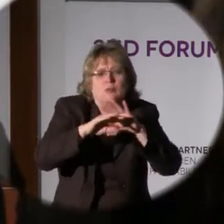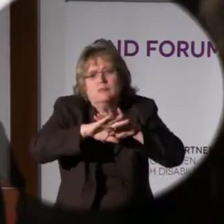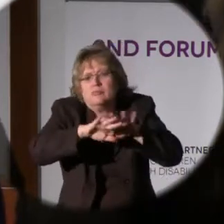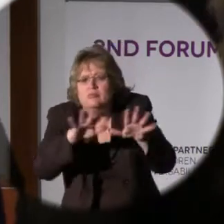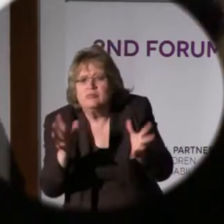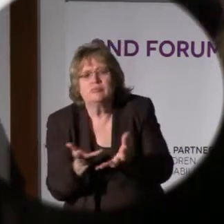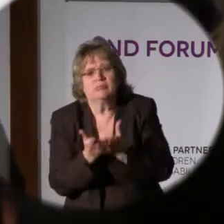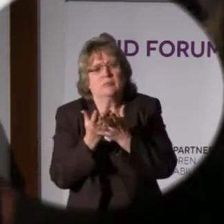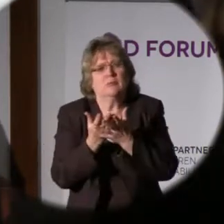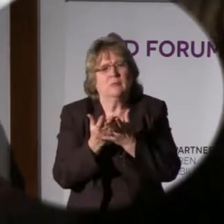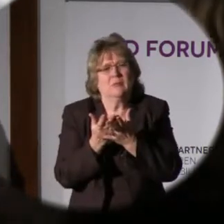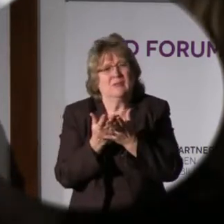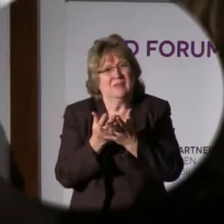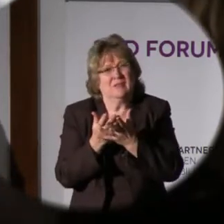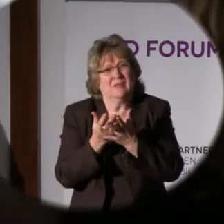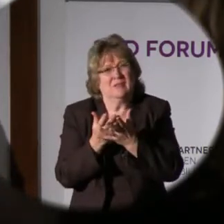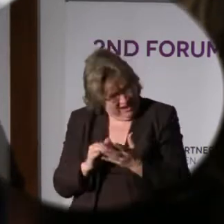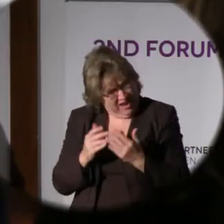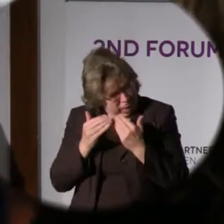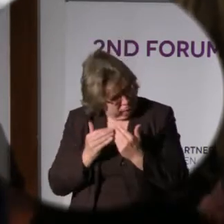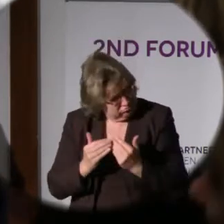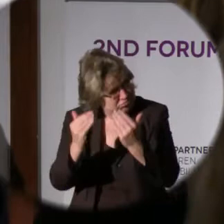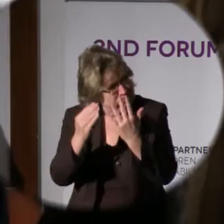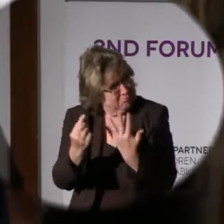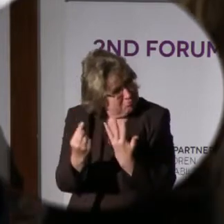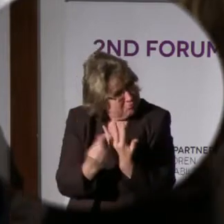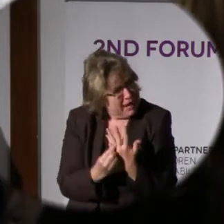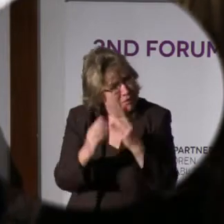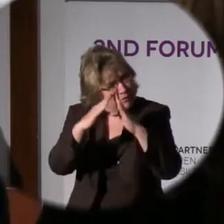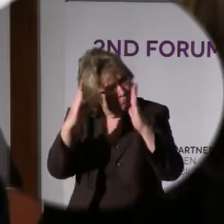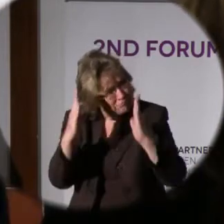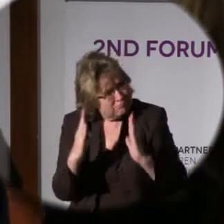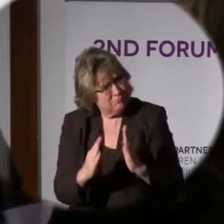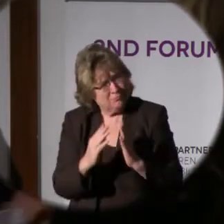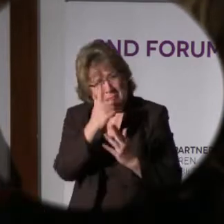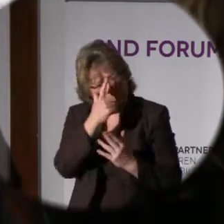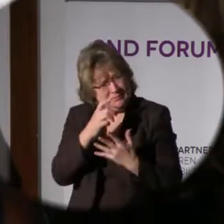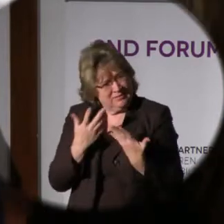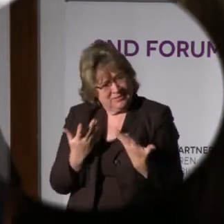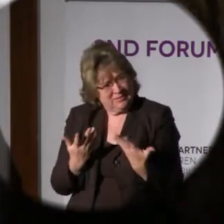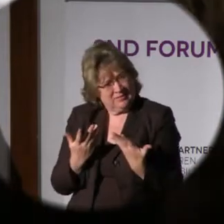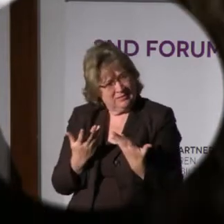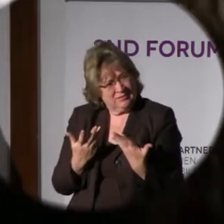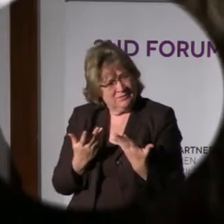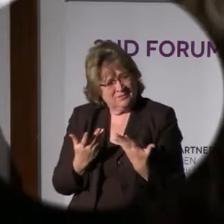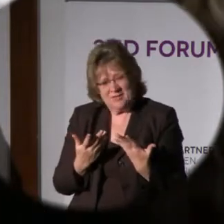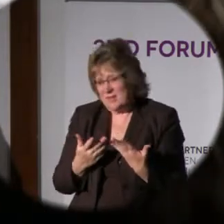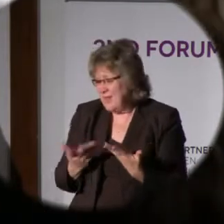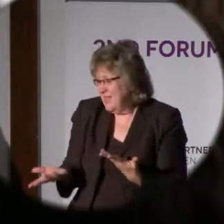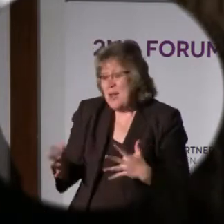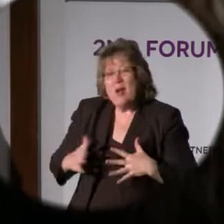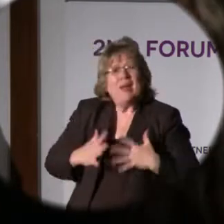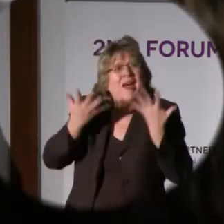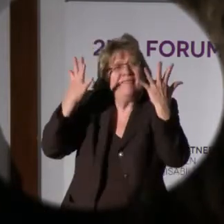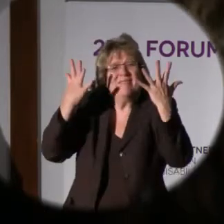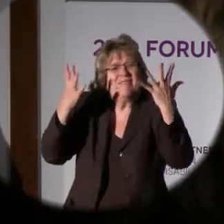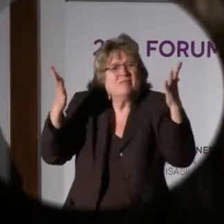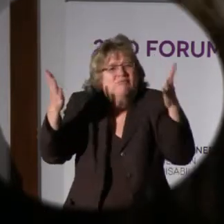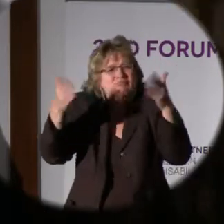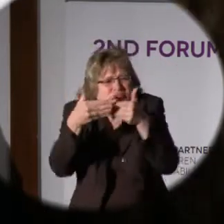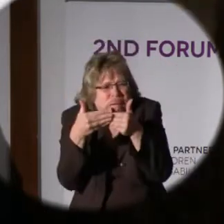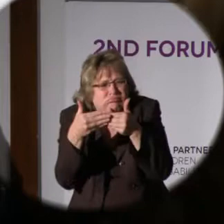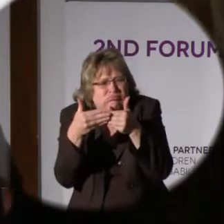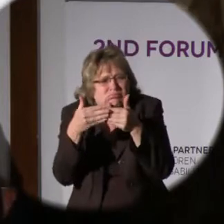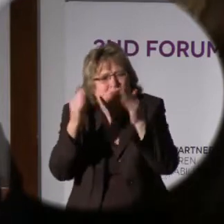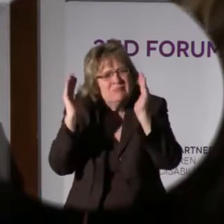on, but because other people have to talk as well, I think I'll just stop there. Ladies and gentlemen,